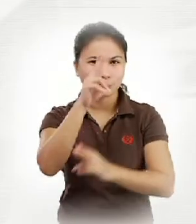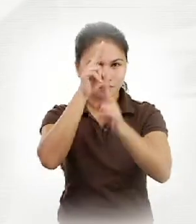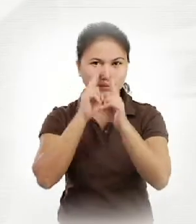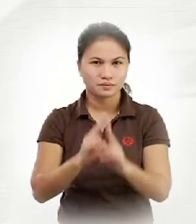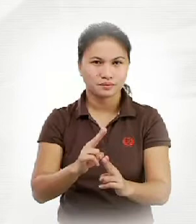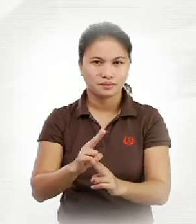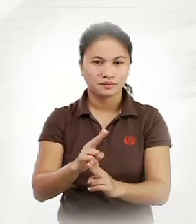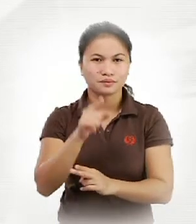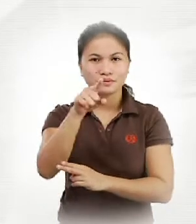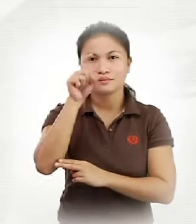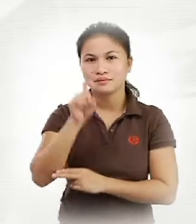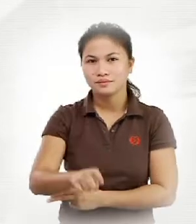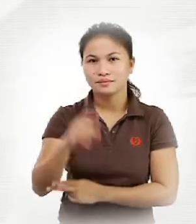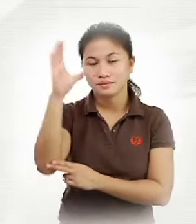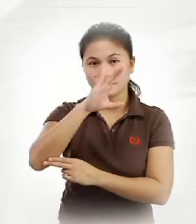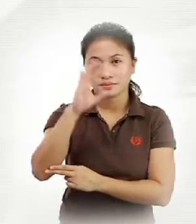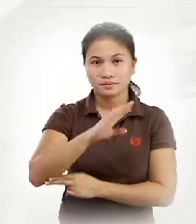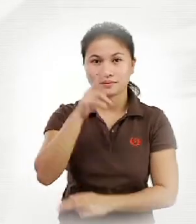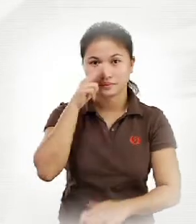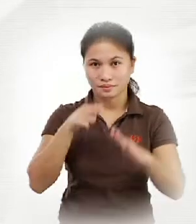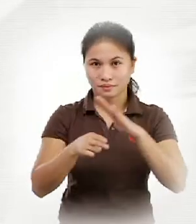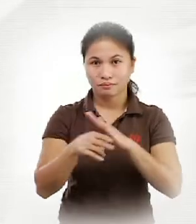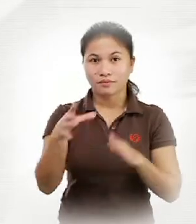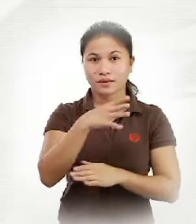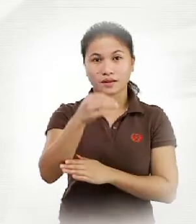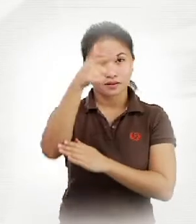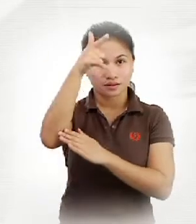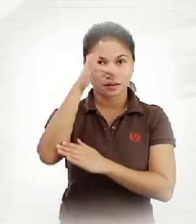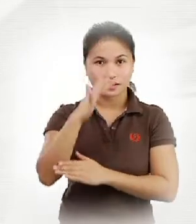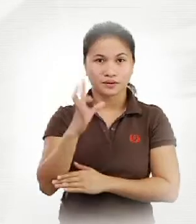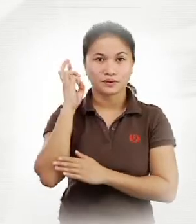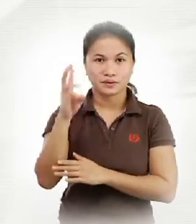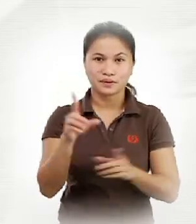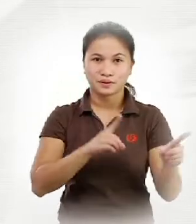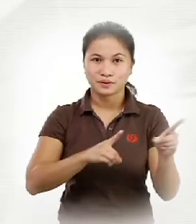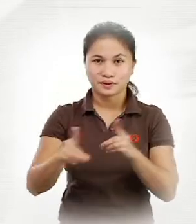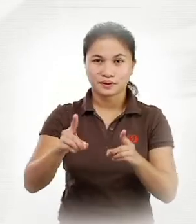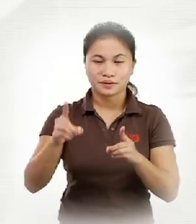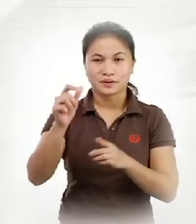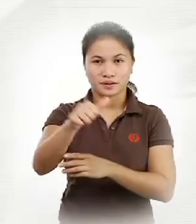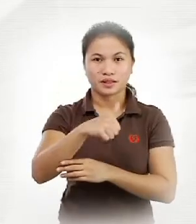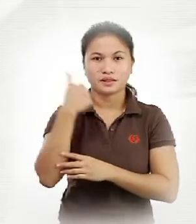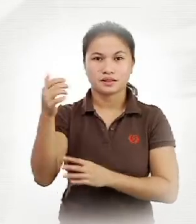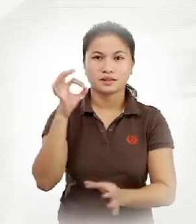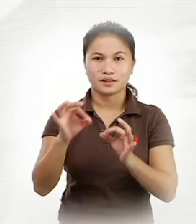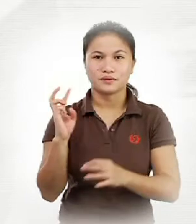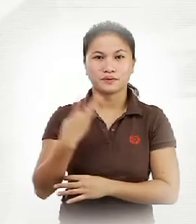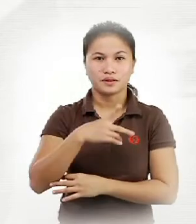humility. And God will do the rest if we deserve honor.